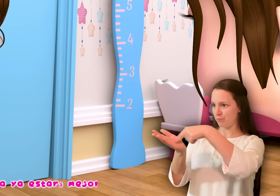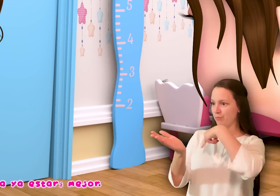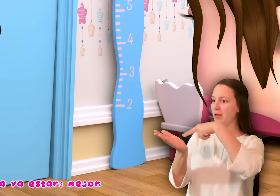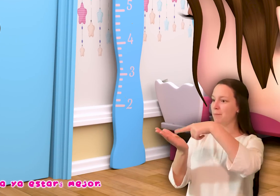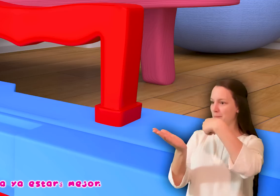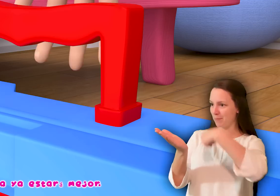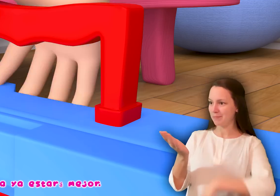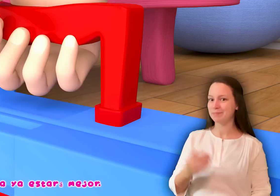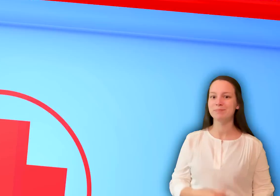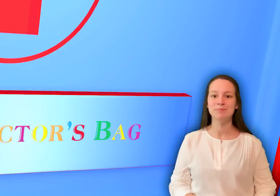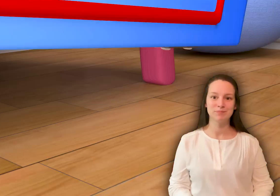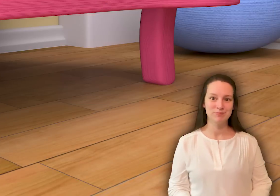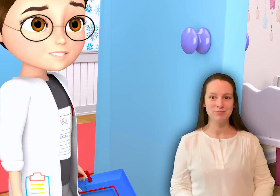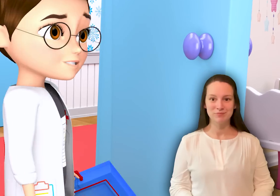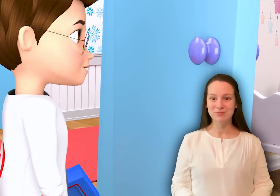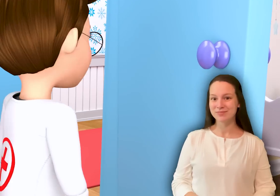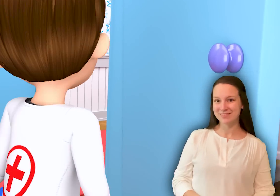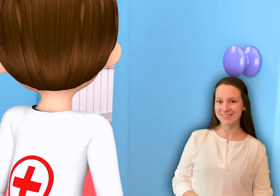with my bill bill